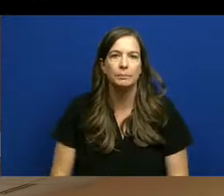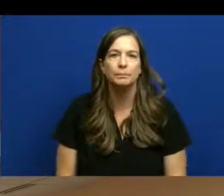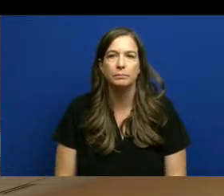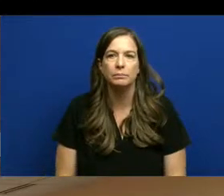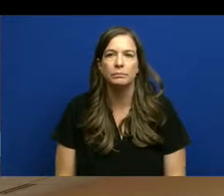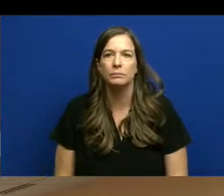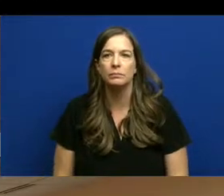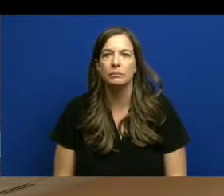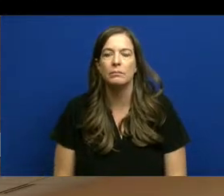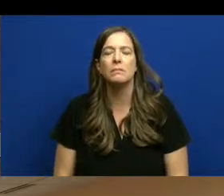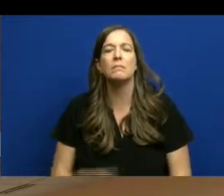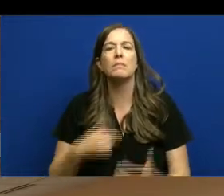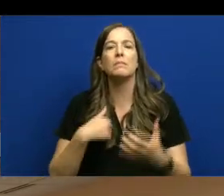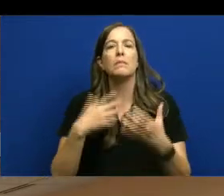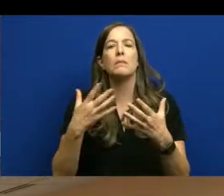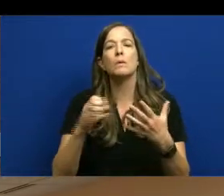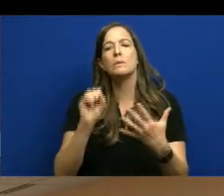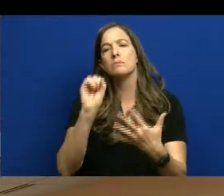I would like to name